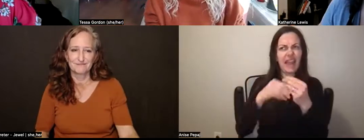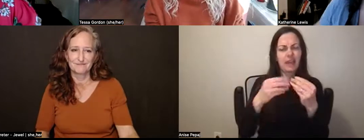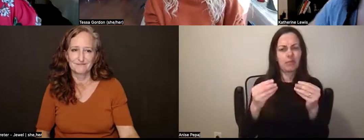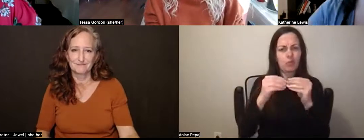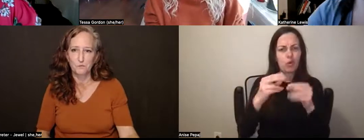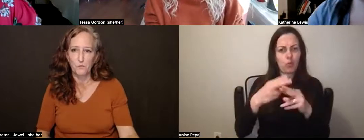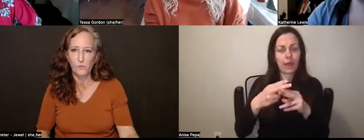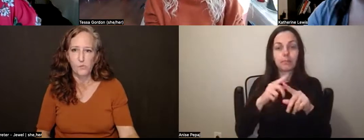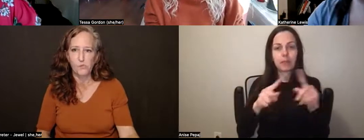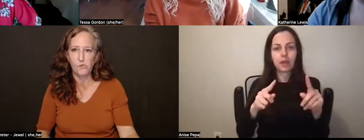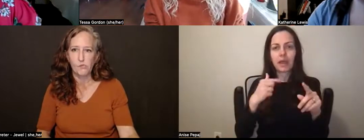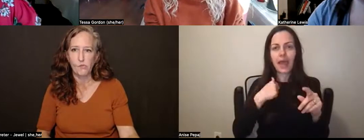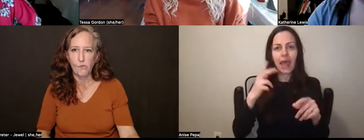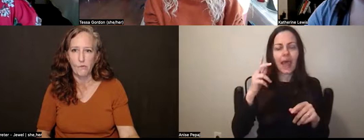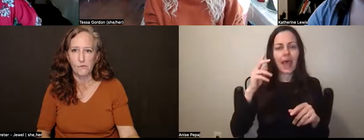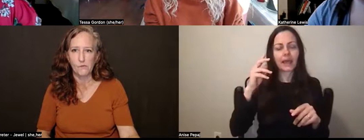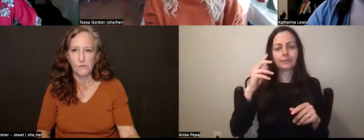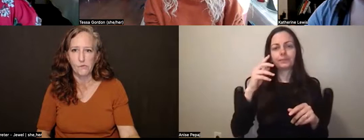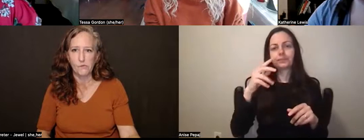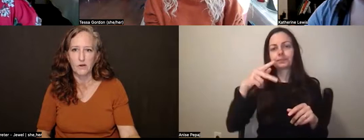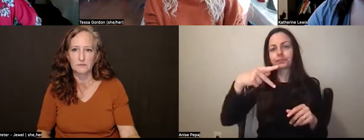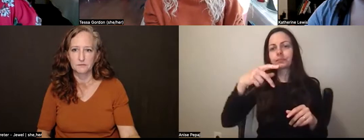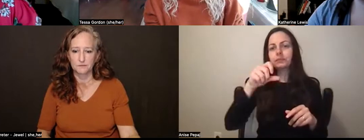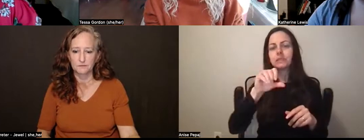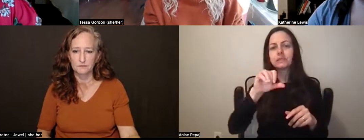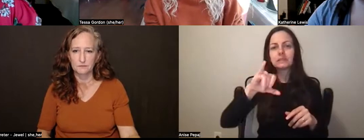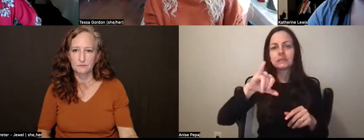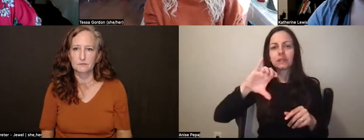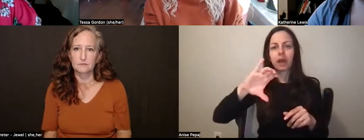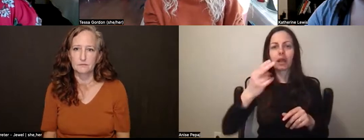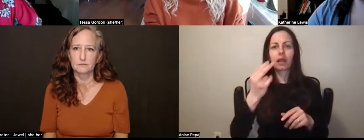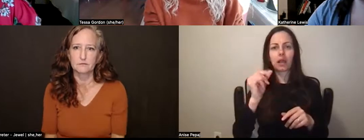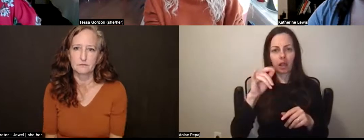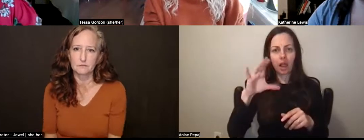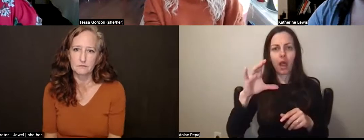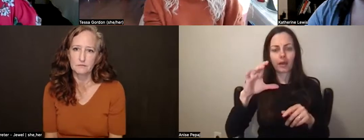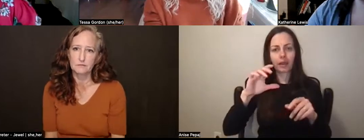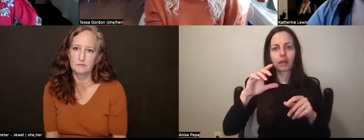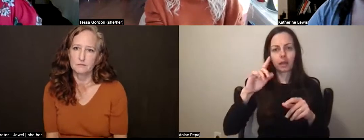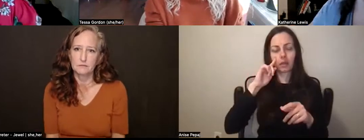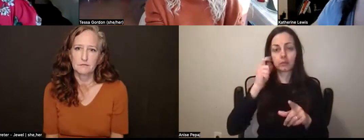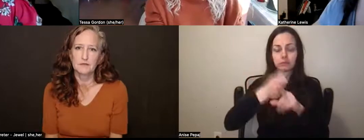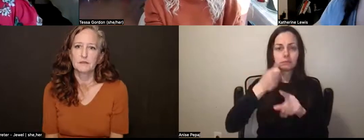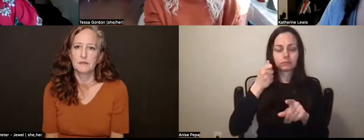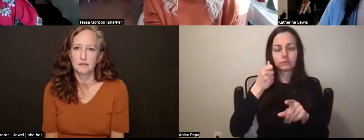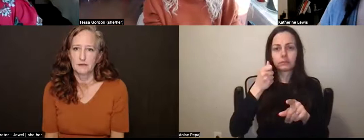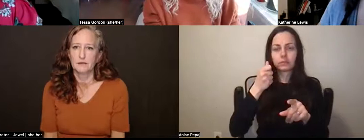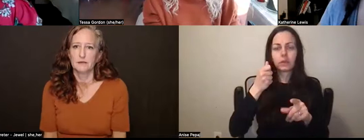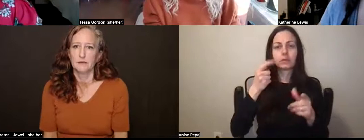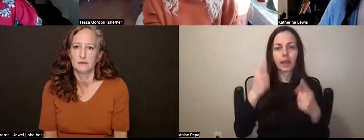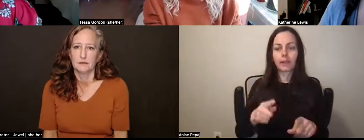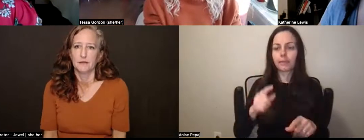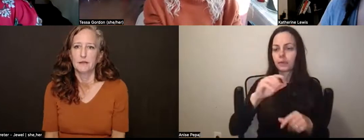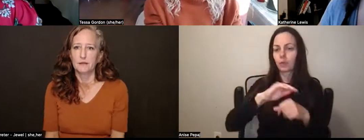at a psychotic break because of COVID. Now that we know that COVID causes brain inflammation to the point where it causes